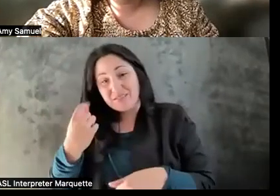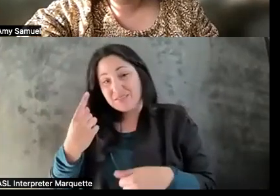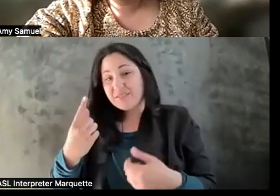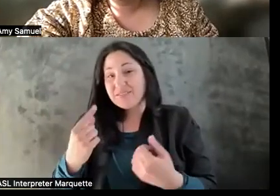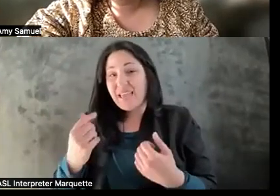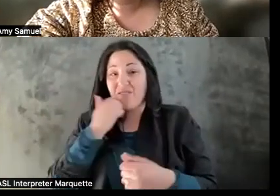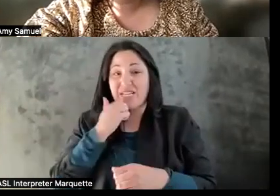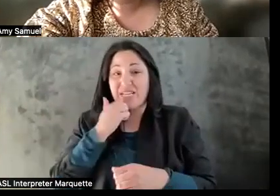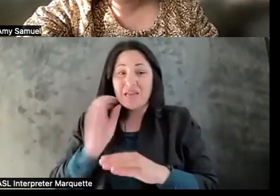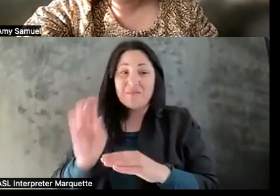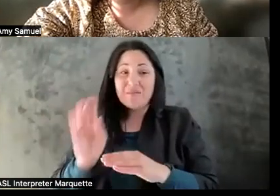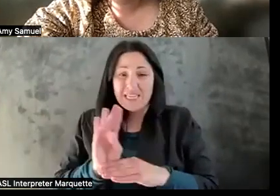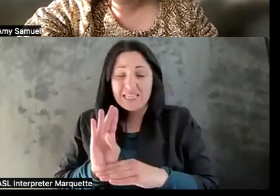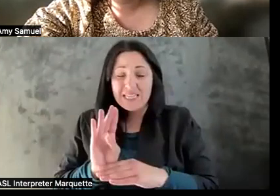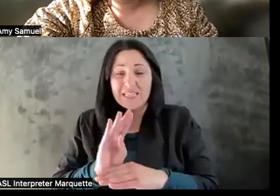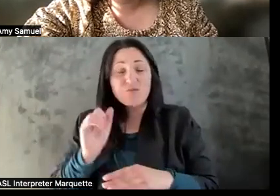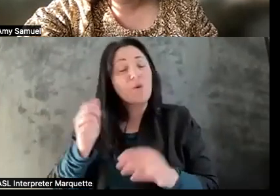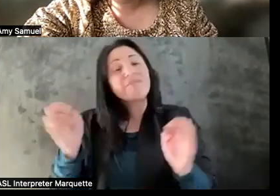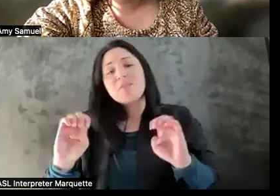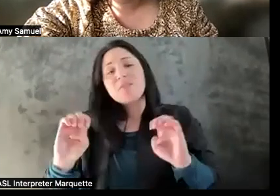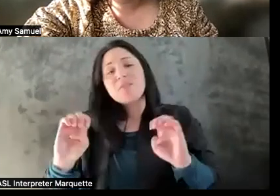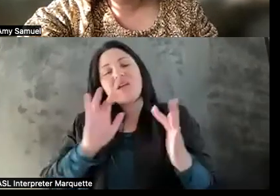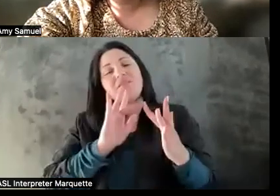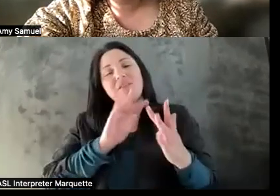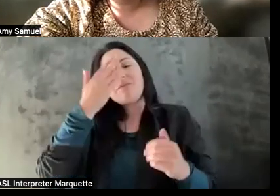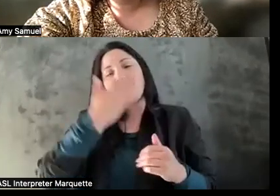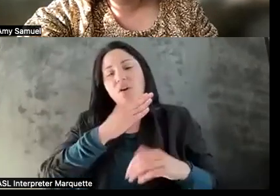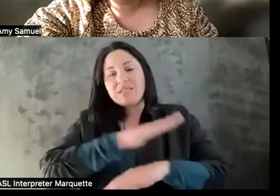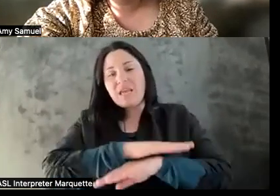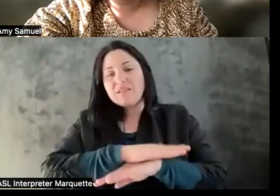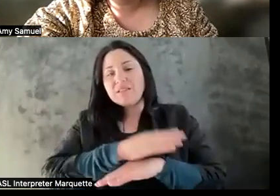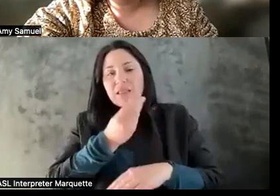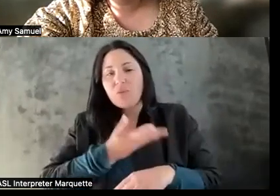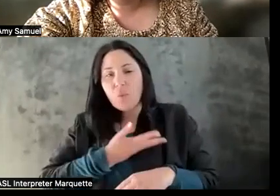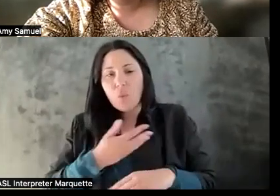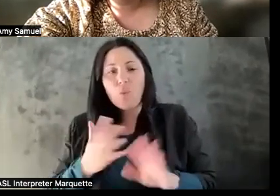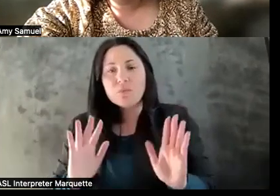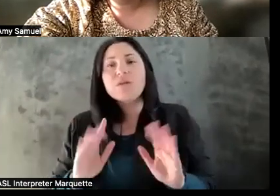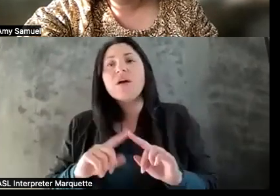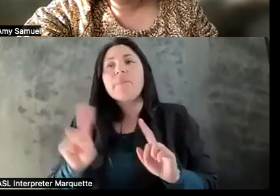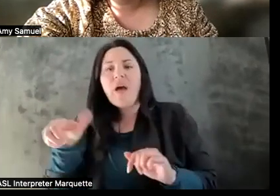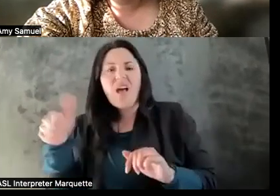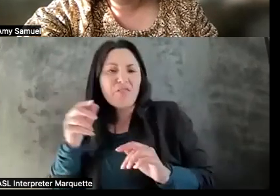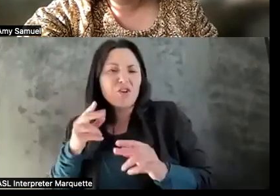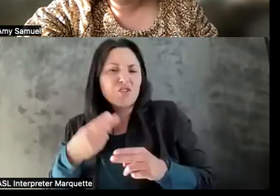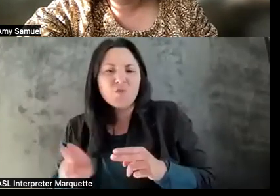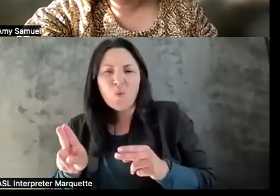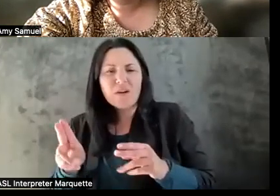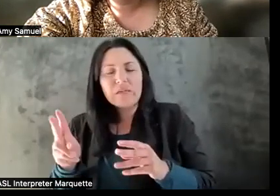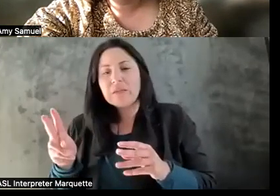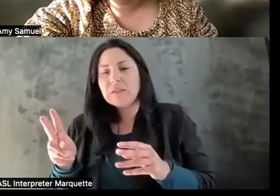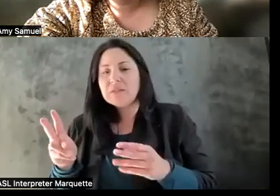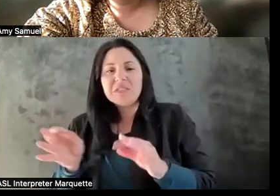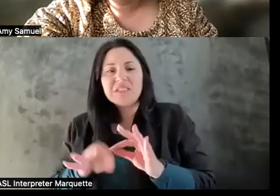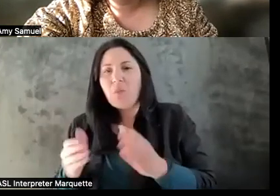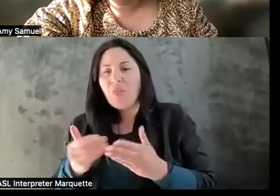busy. So again, if there's emergency, just contact the front desk. They can let us know. And then one final thing is too,